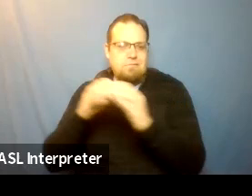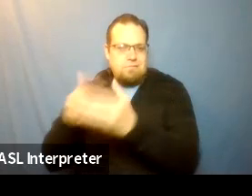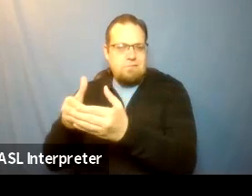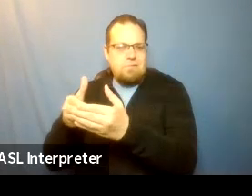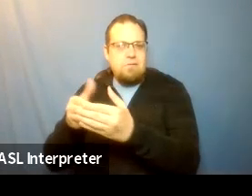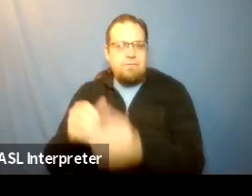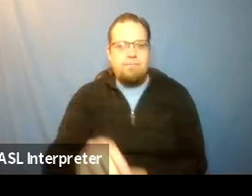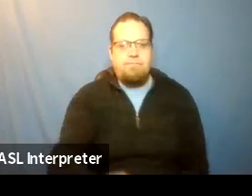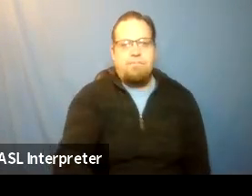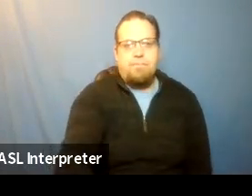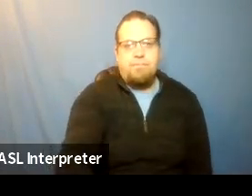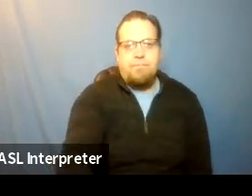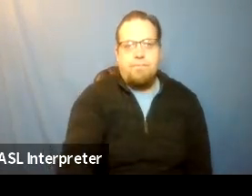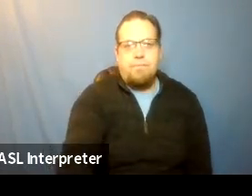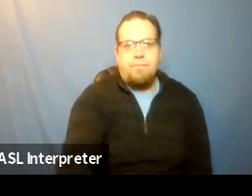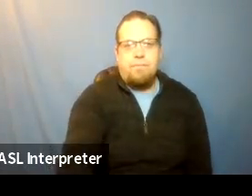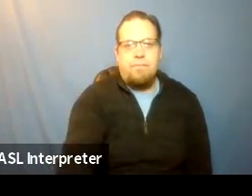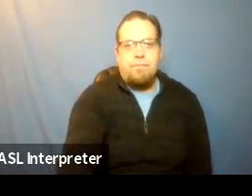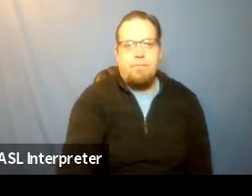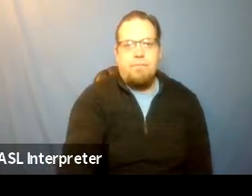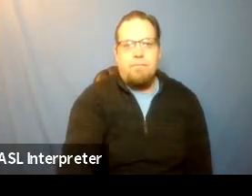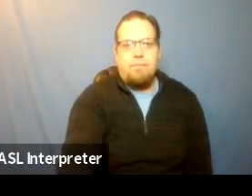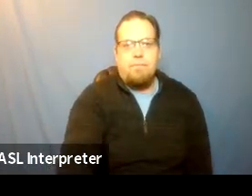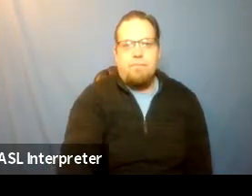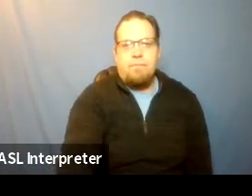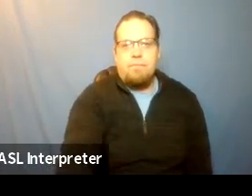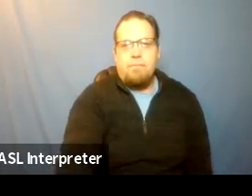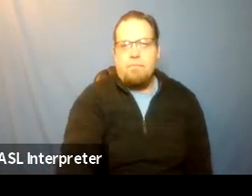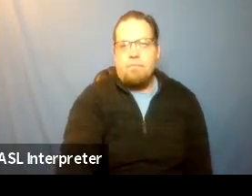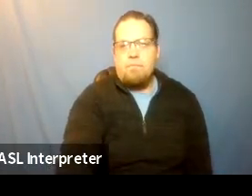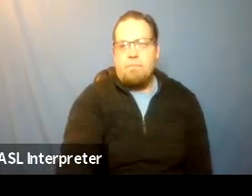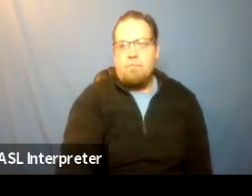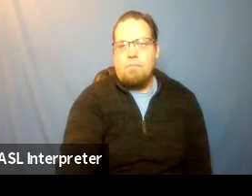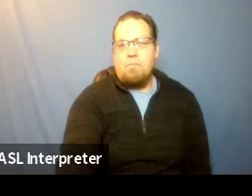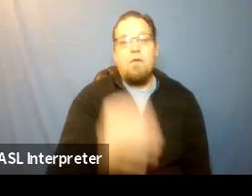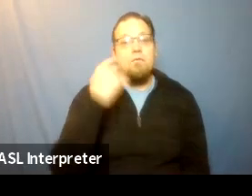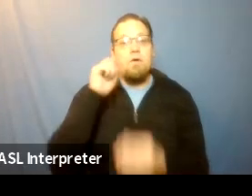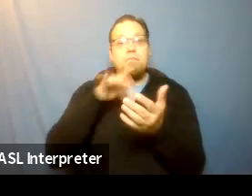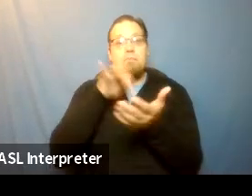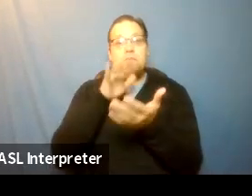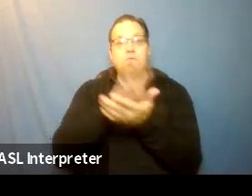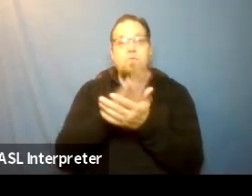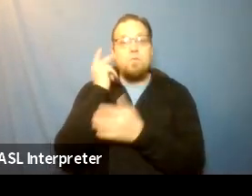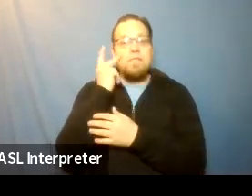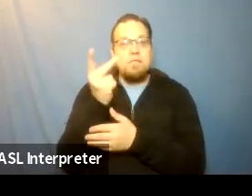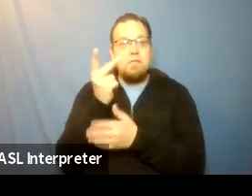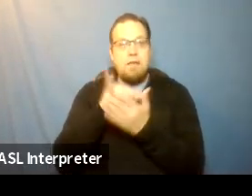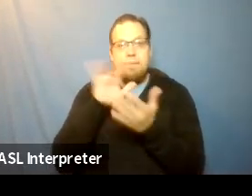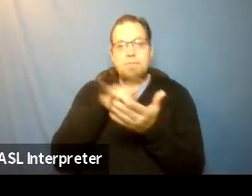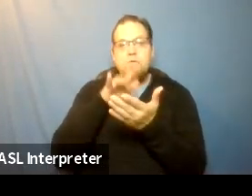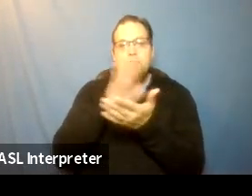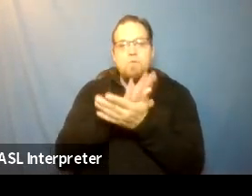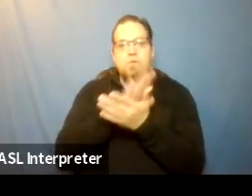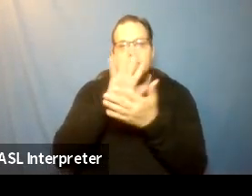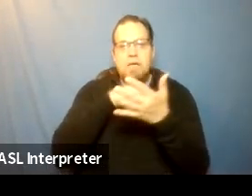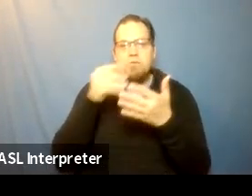Larry, I can add a little bit more on that one. For middle school, I think you'll see in the middle school schedules, when you see them